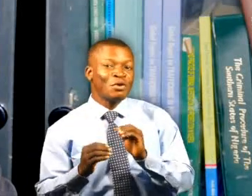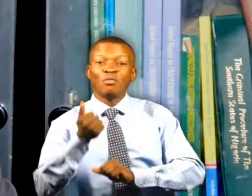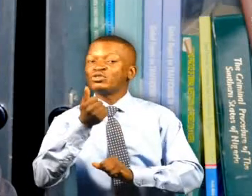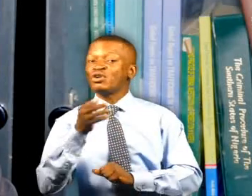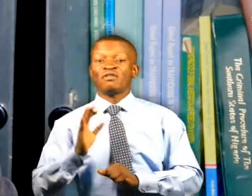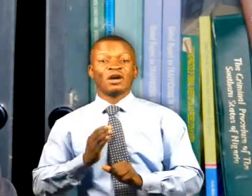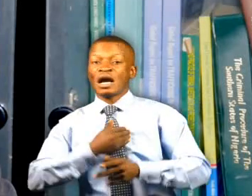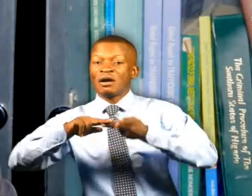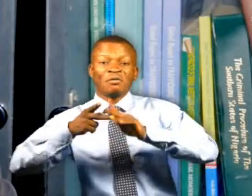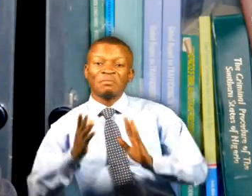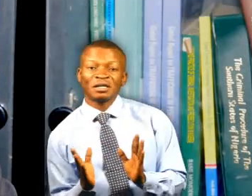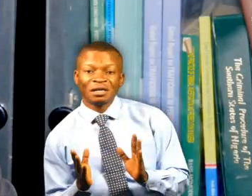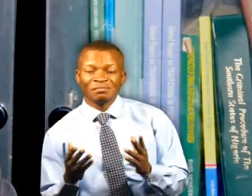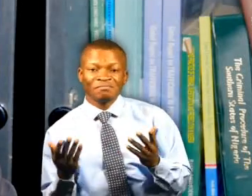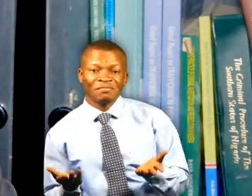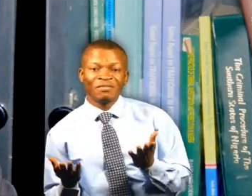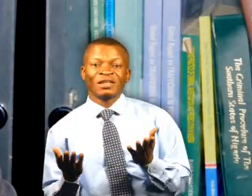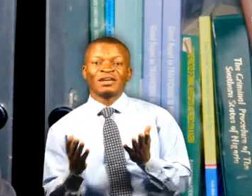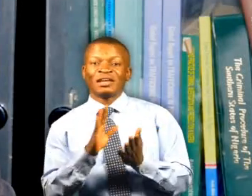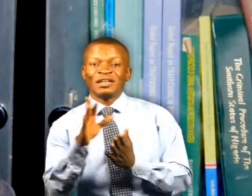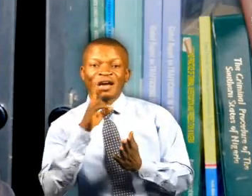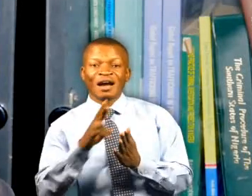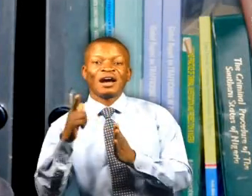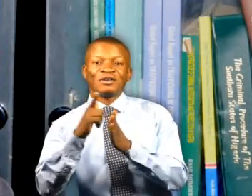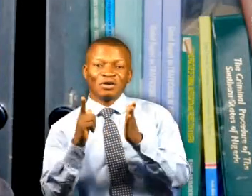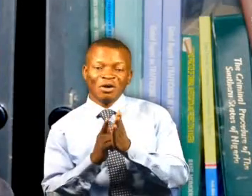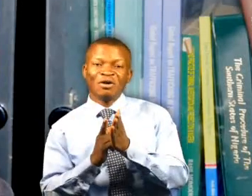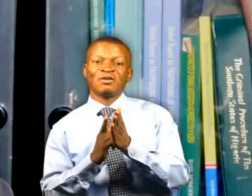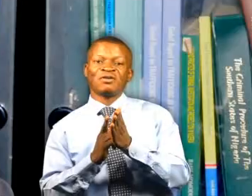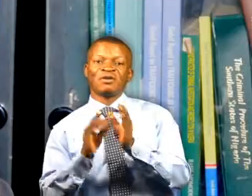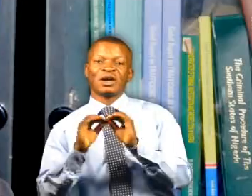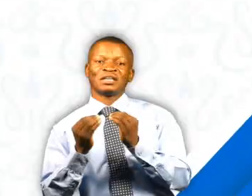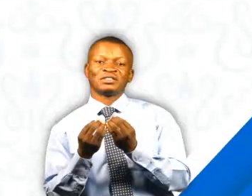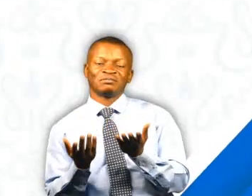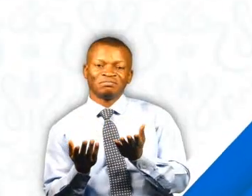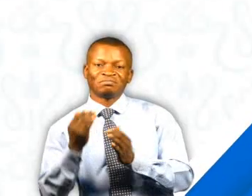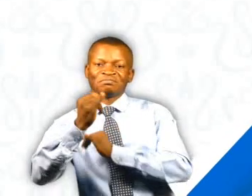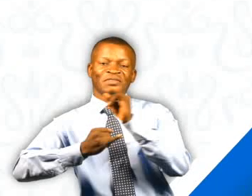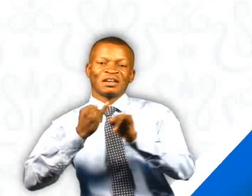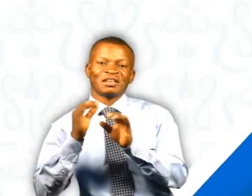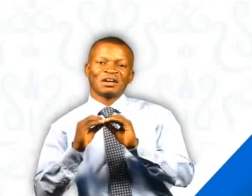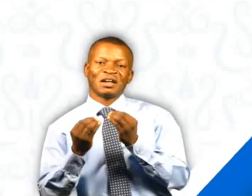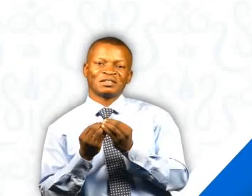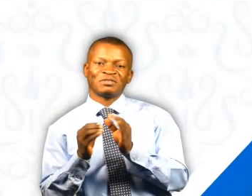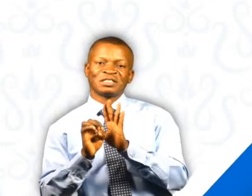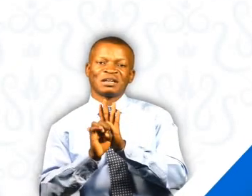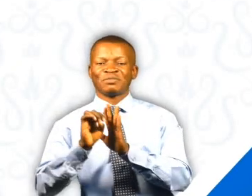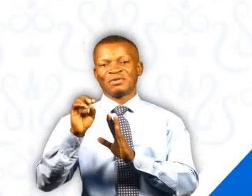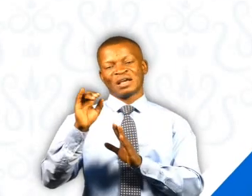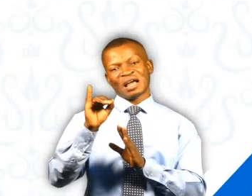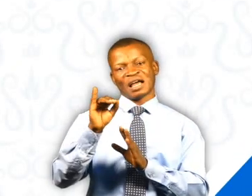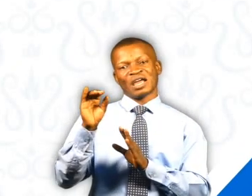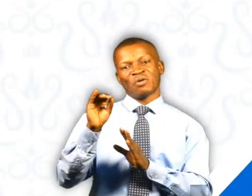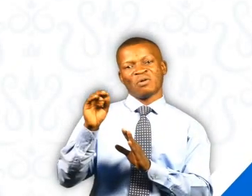we collaborate with people. And most of our partners, they are law enforcement agencies, international organizations